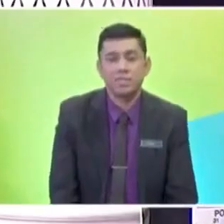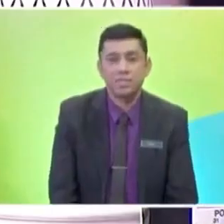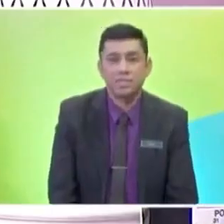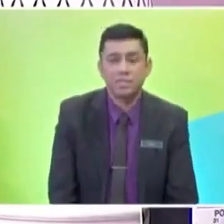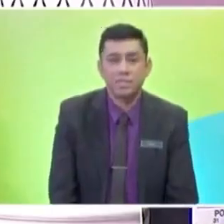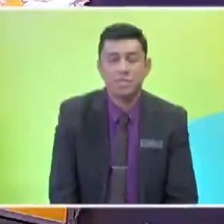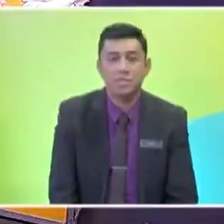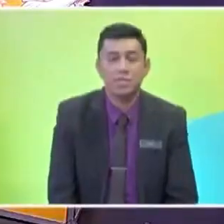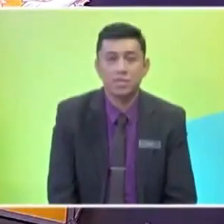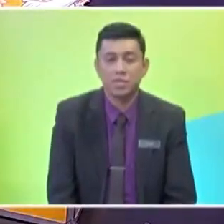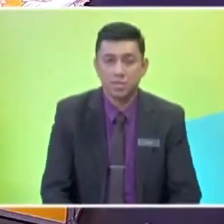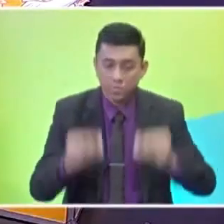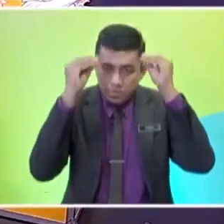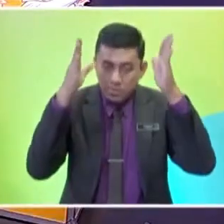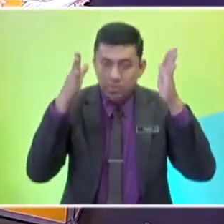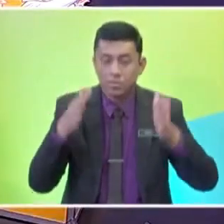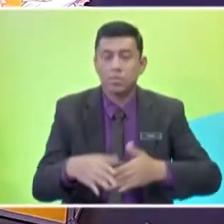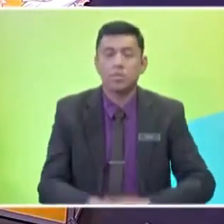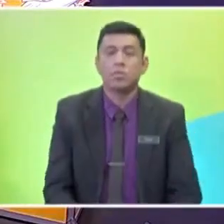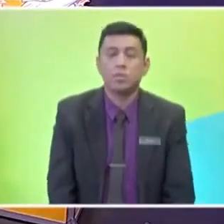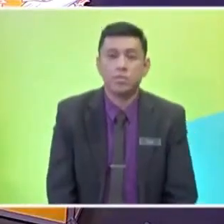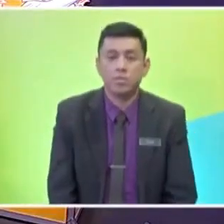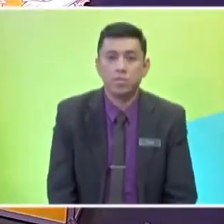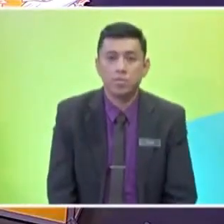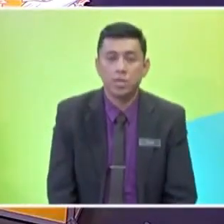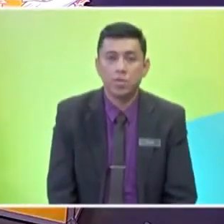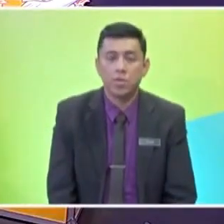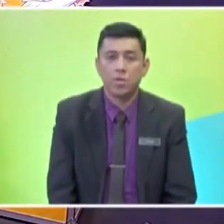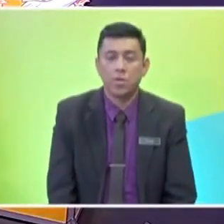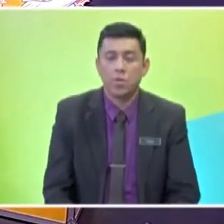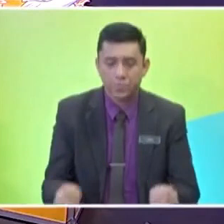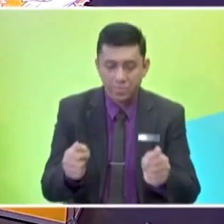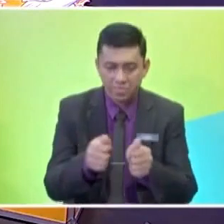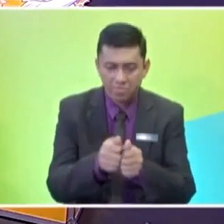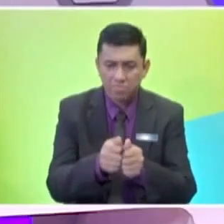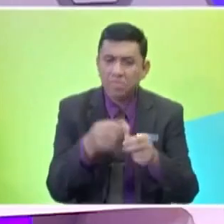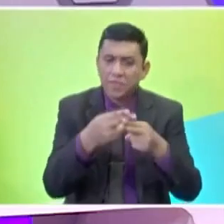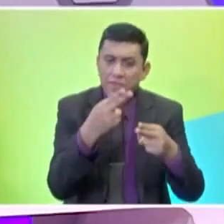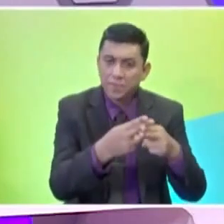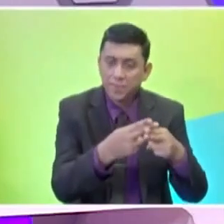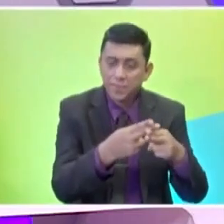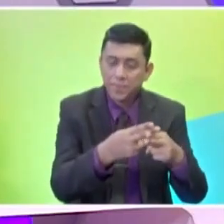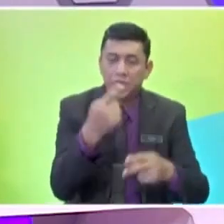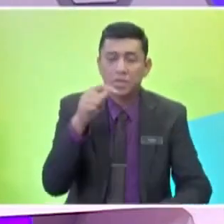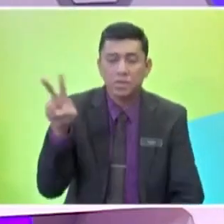There. Okay, teacher. Can we name the sheep? Okay. What name you want to give your